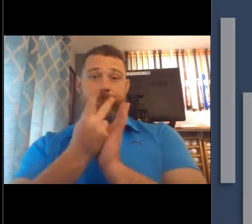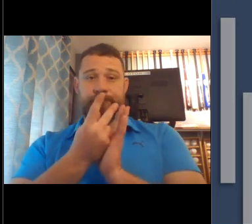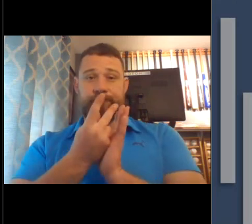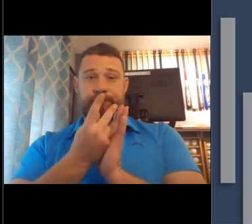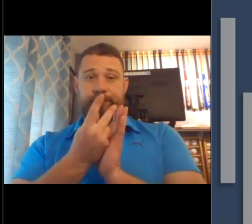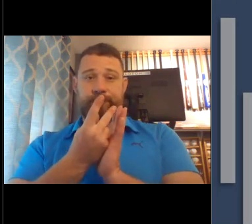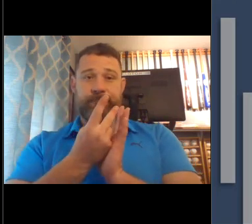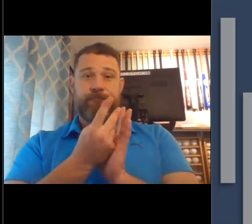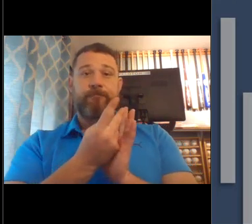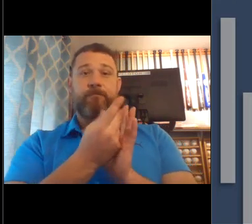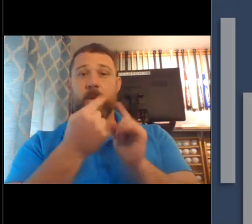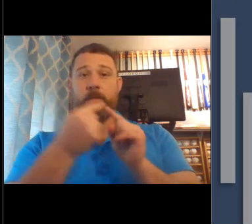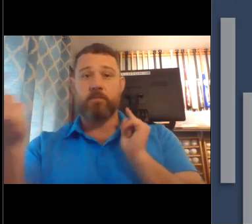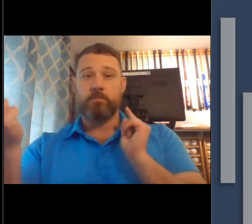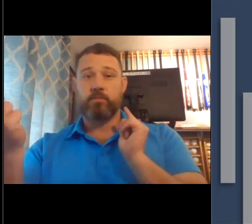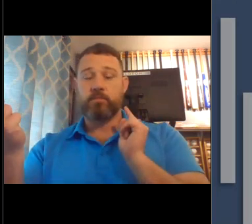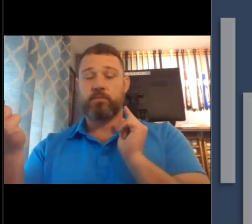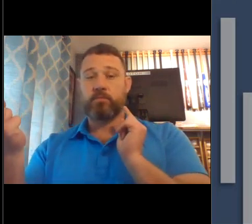Opposed?